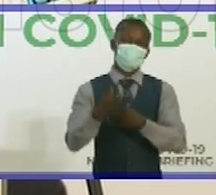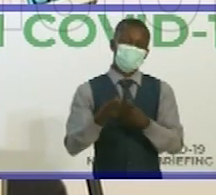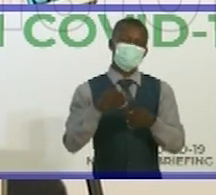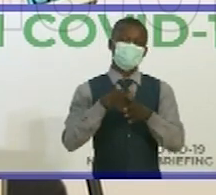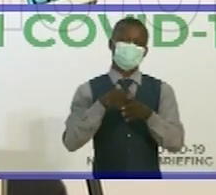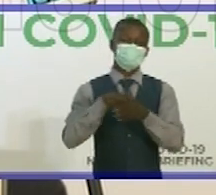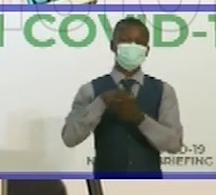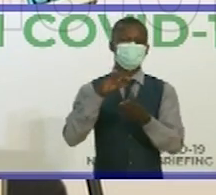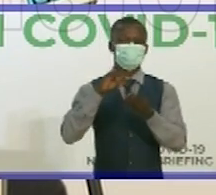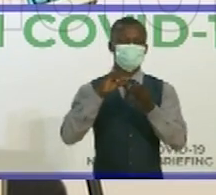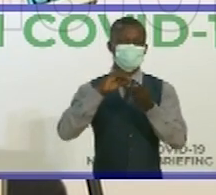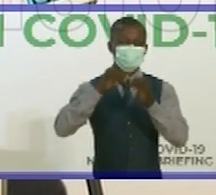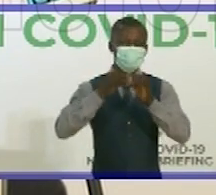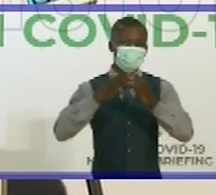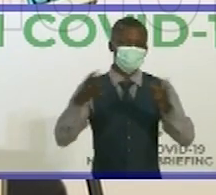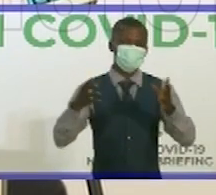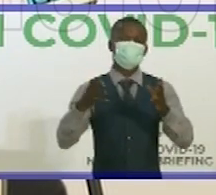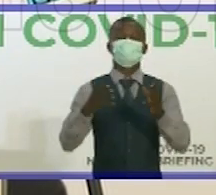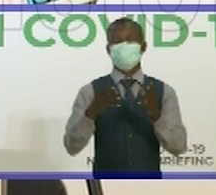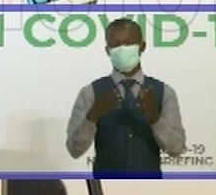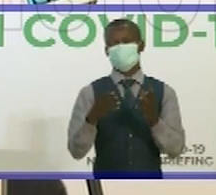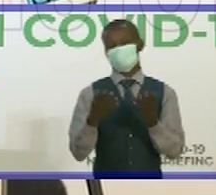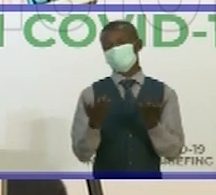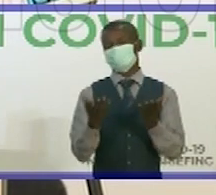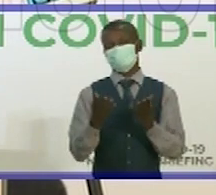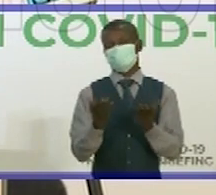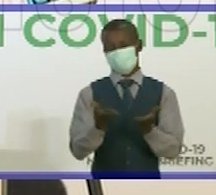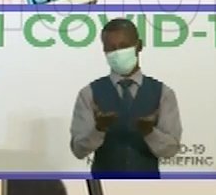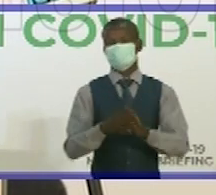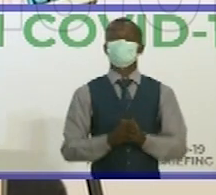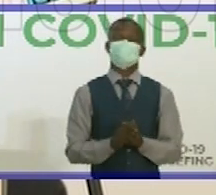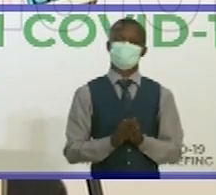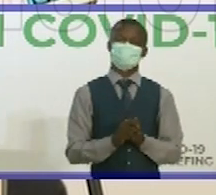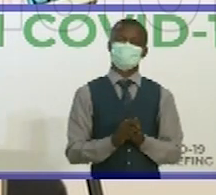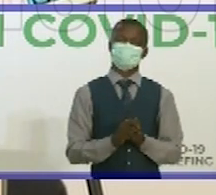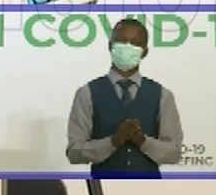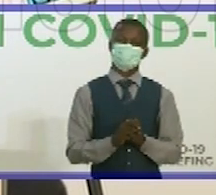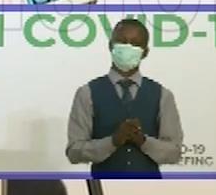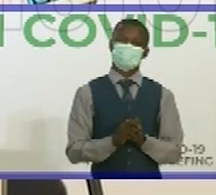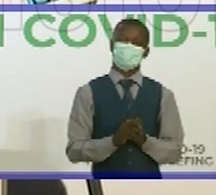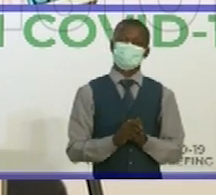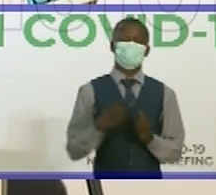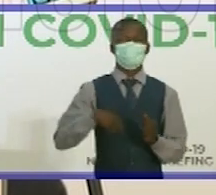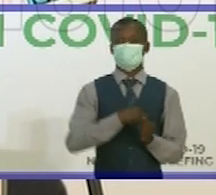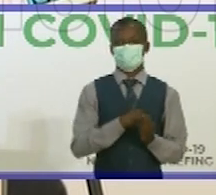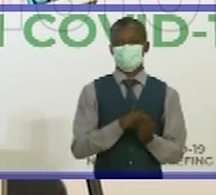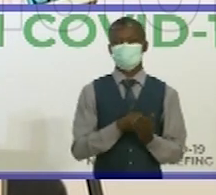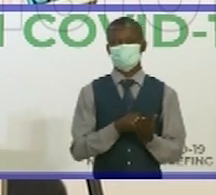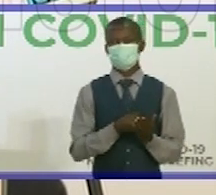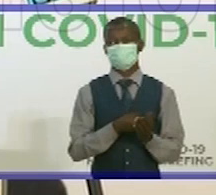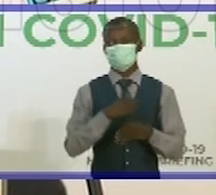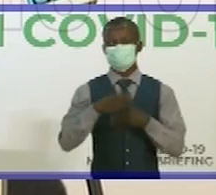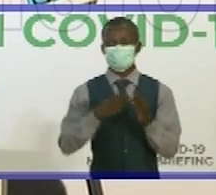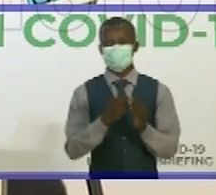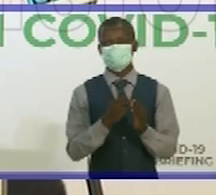mean in large numbers, and in multiple sites. regard to the hotspots and the 2.1,